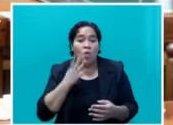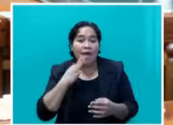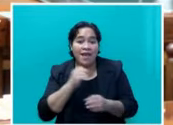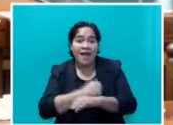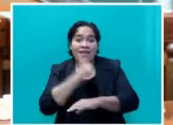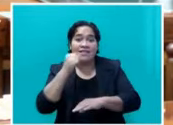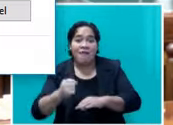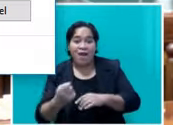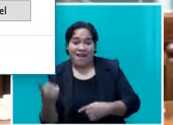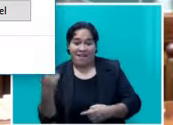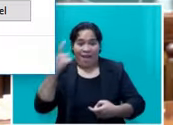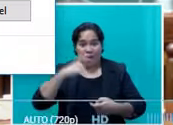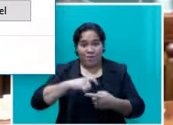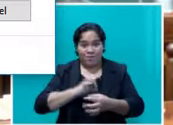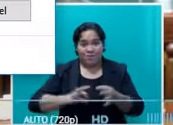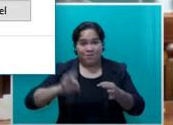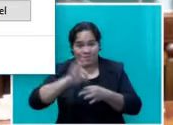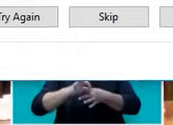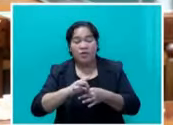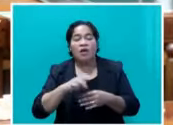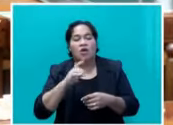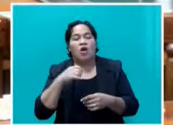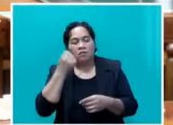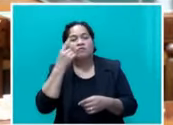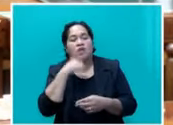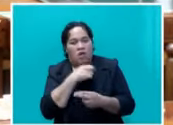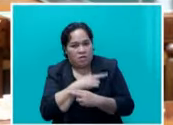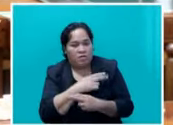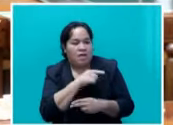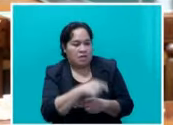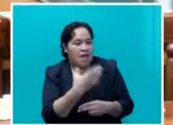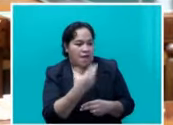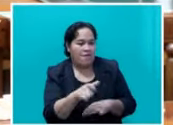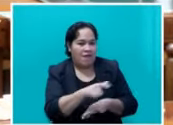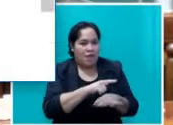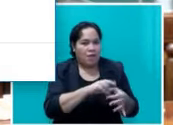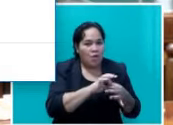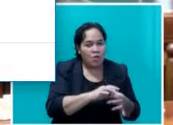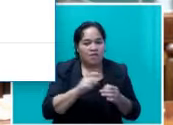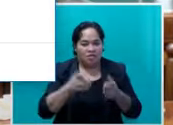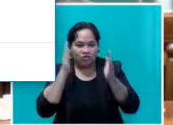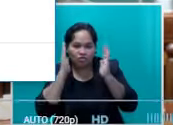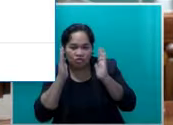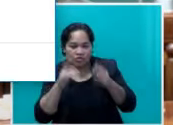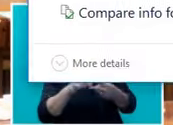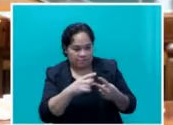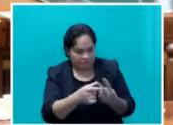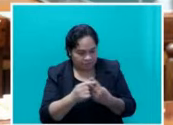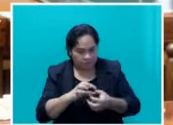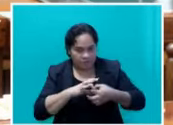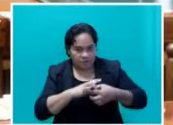and the Lotu and consulted with them on a regular basis. From the Alliance,